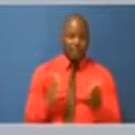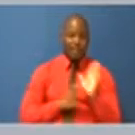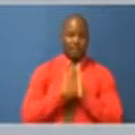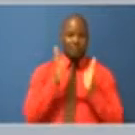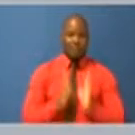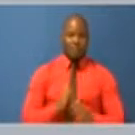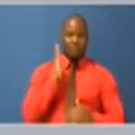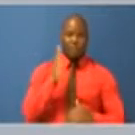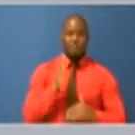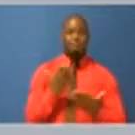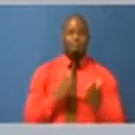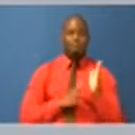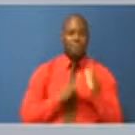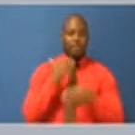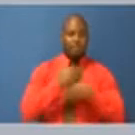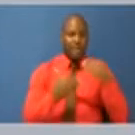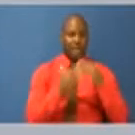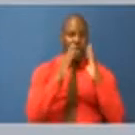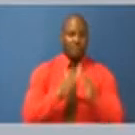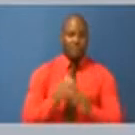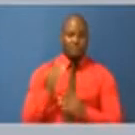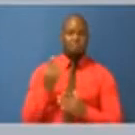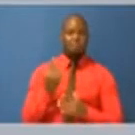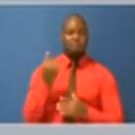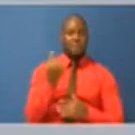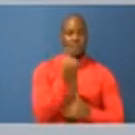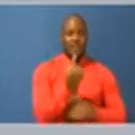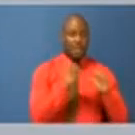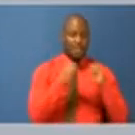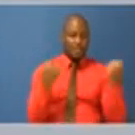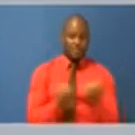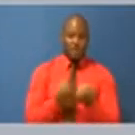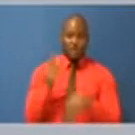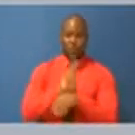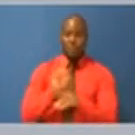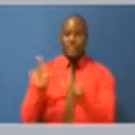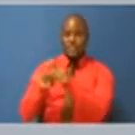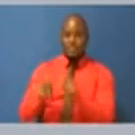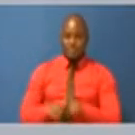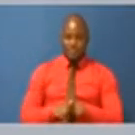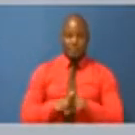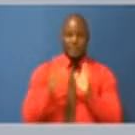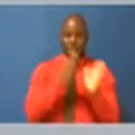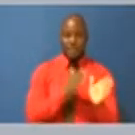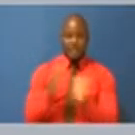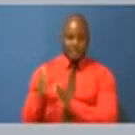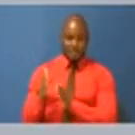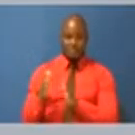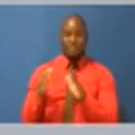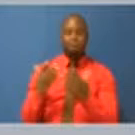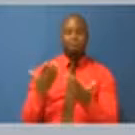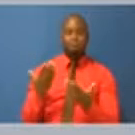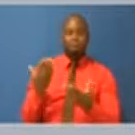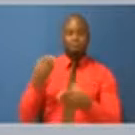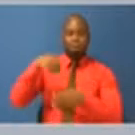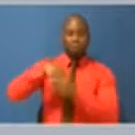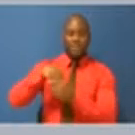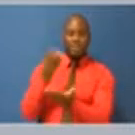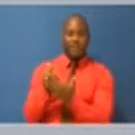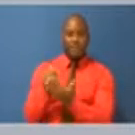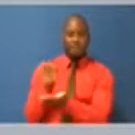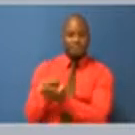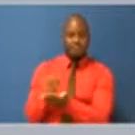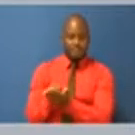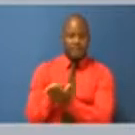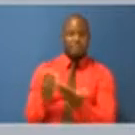developer will develop homes for a particular circle using the same fund lying in the bank and in